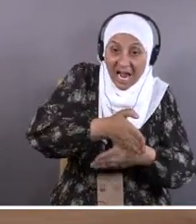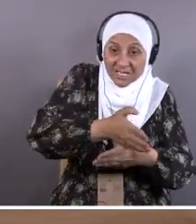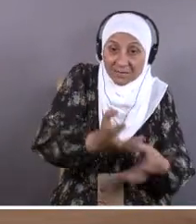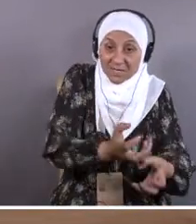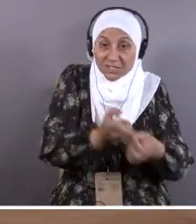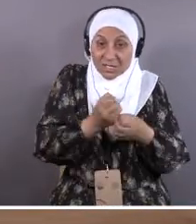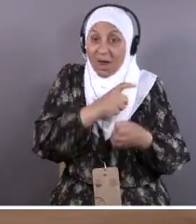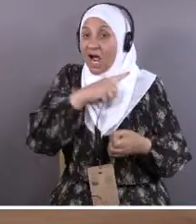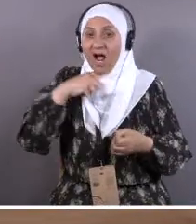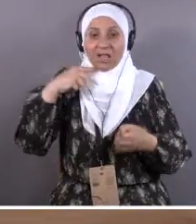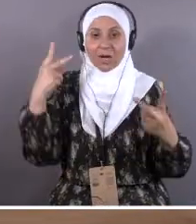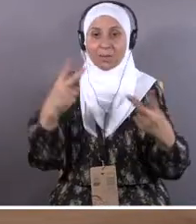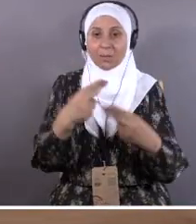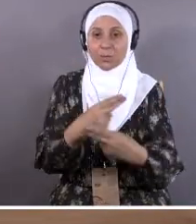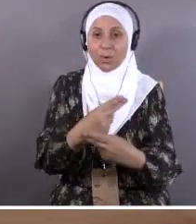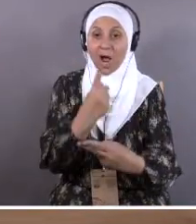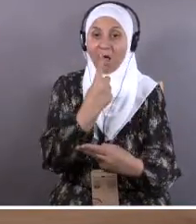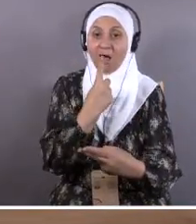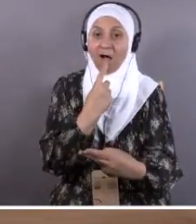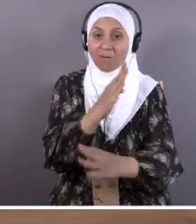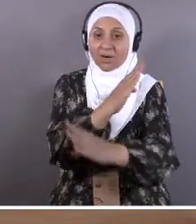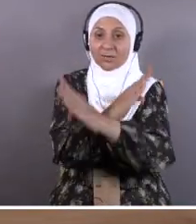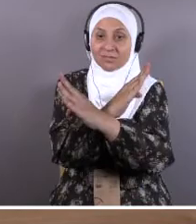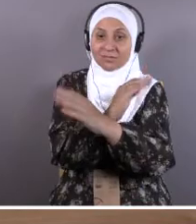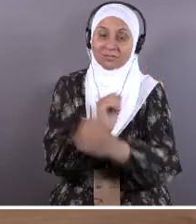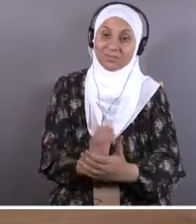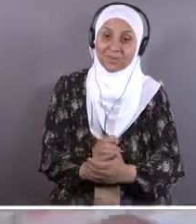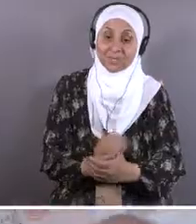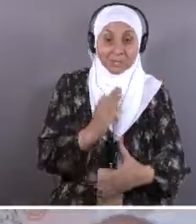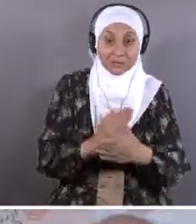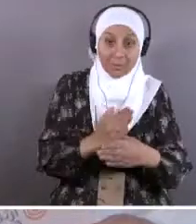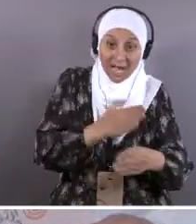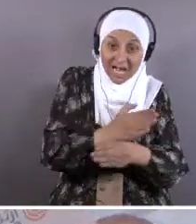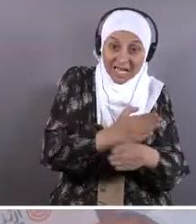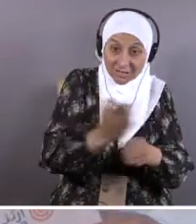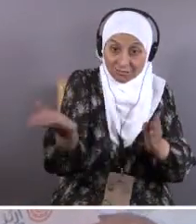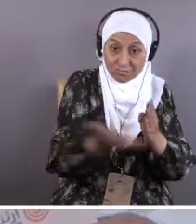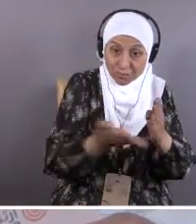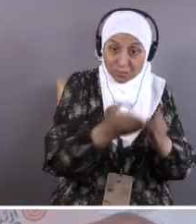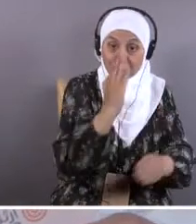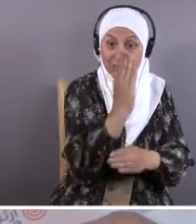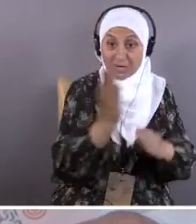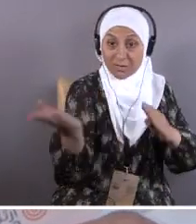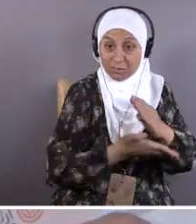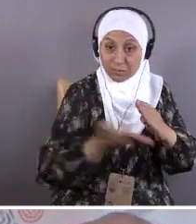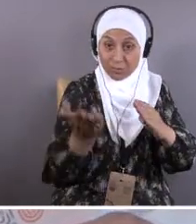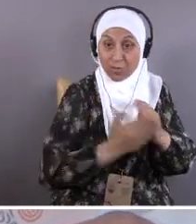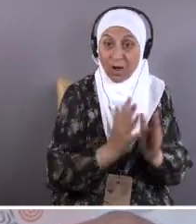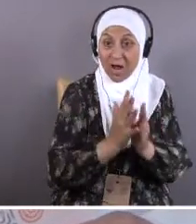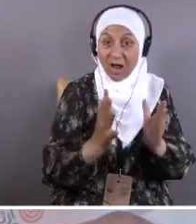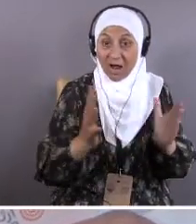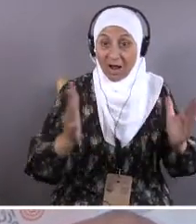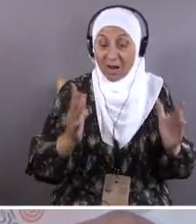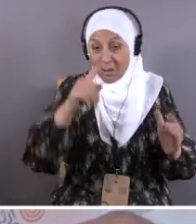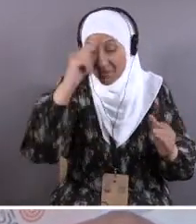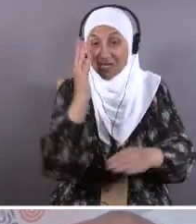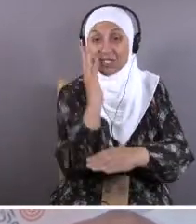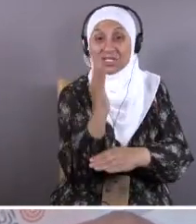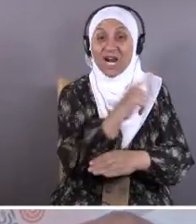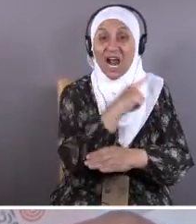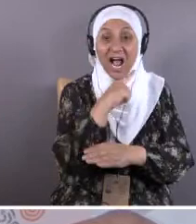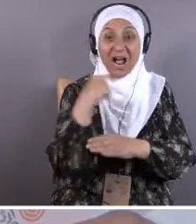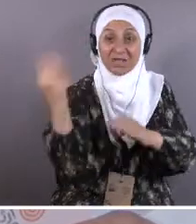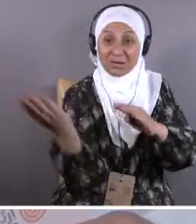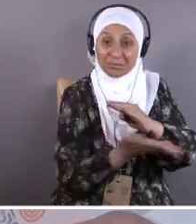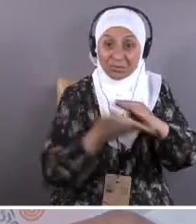So if you try to cut trees, you would be punished for that, because I want